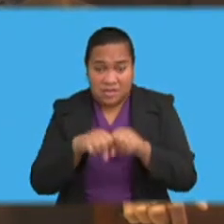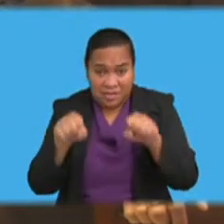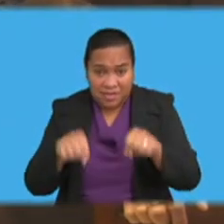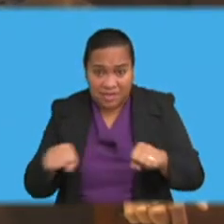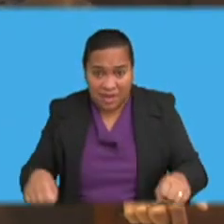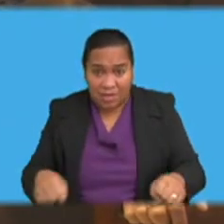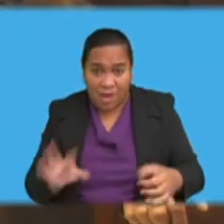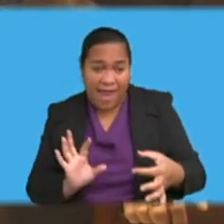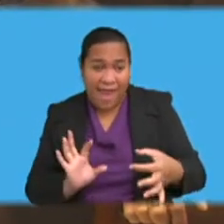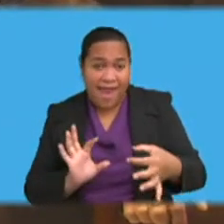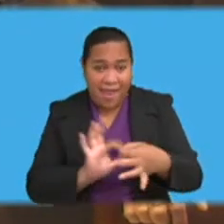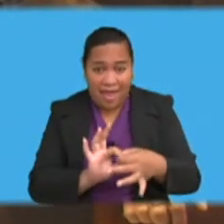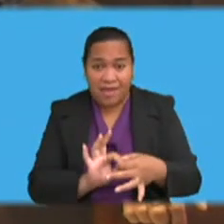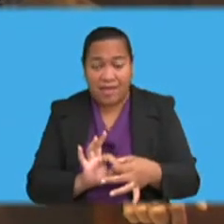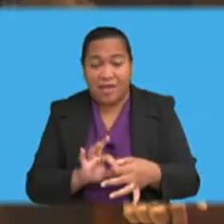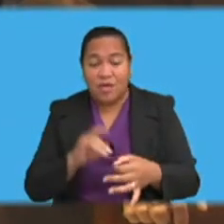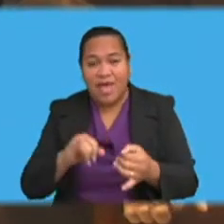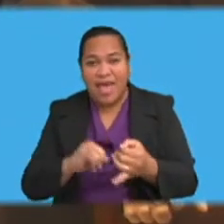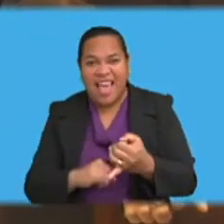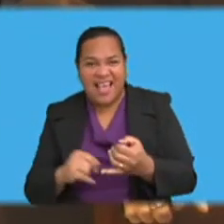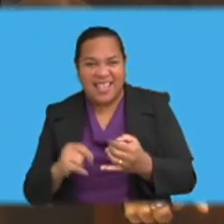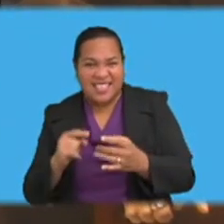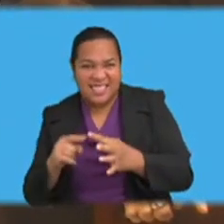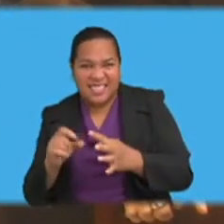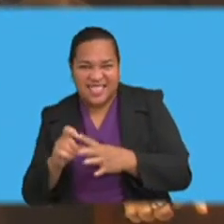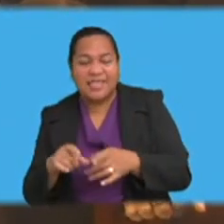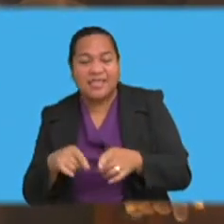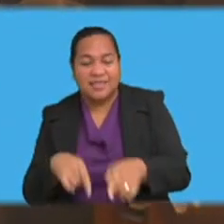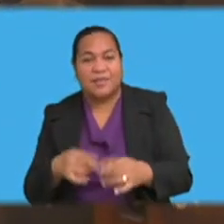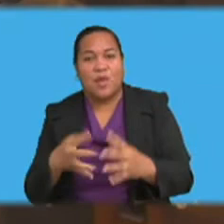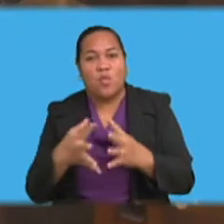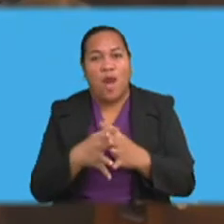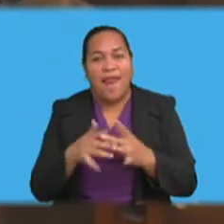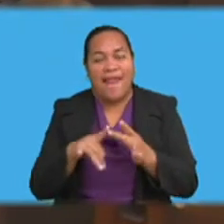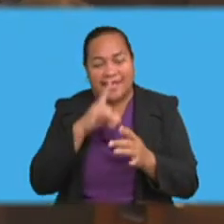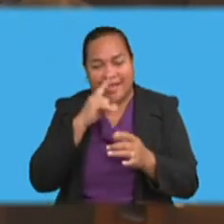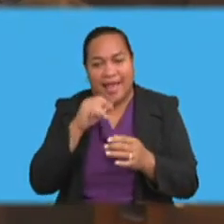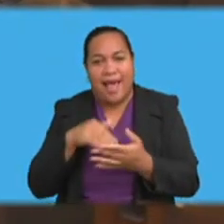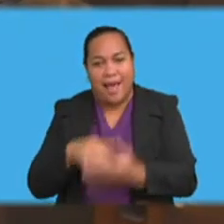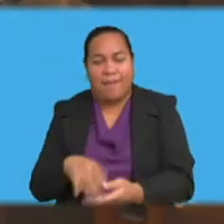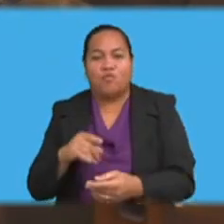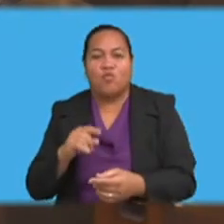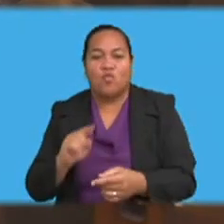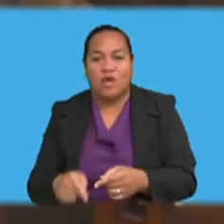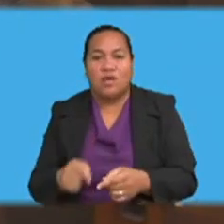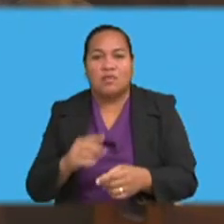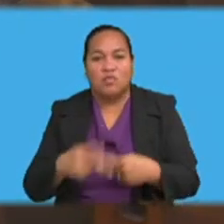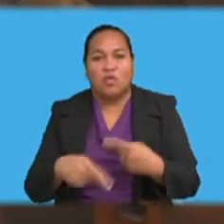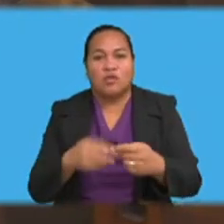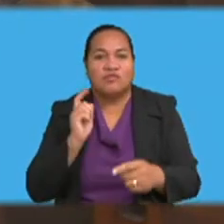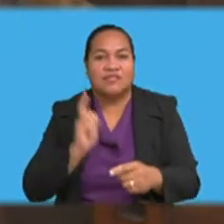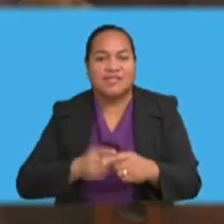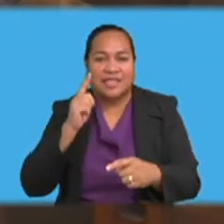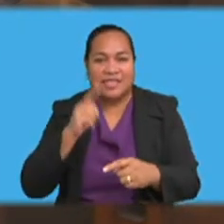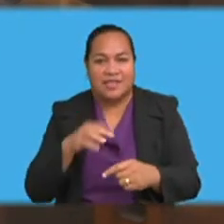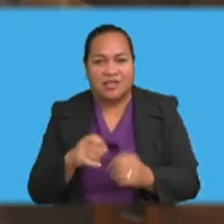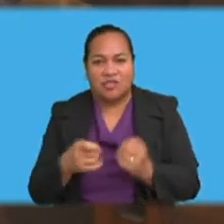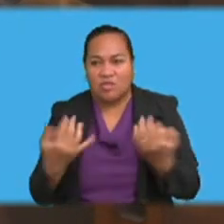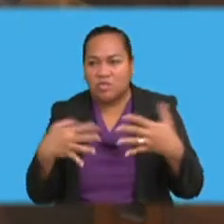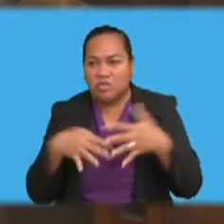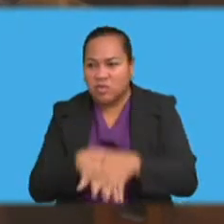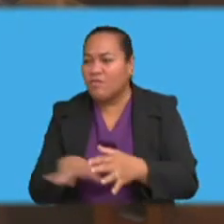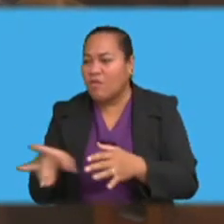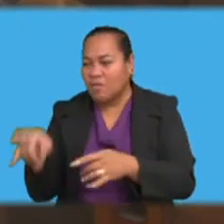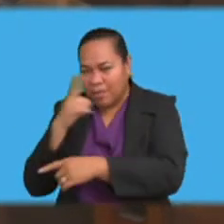and linking with the retailers of the STBs, Wailesi has been able to make this process a lot quicker and streamlined for the benefit of these